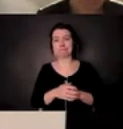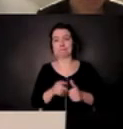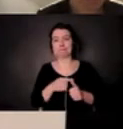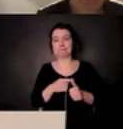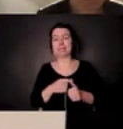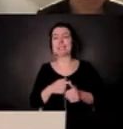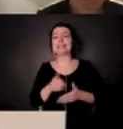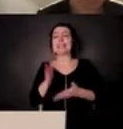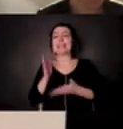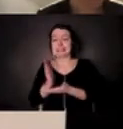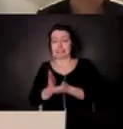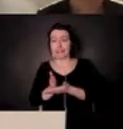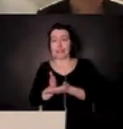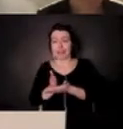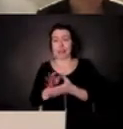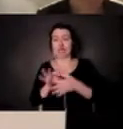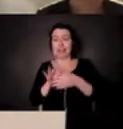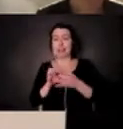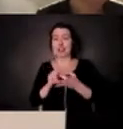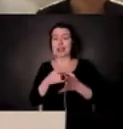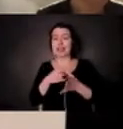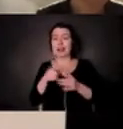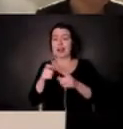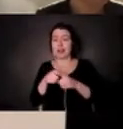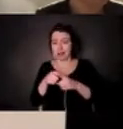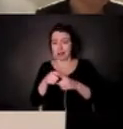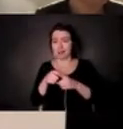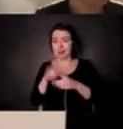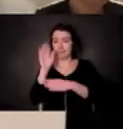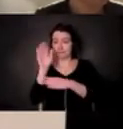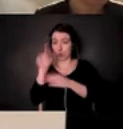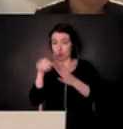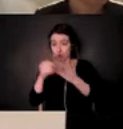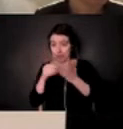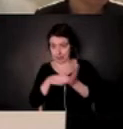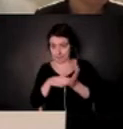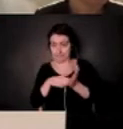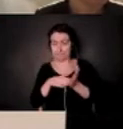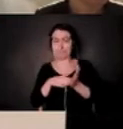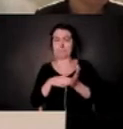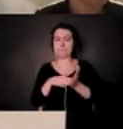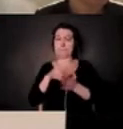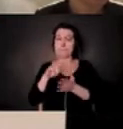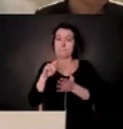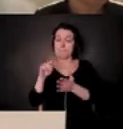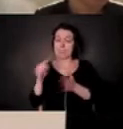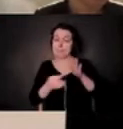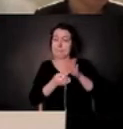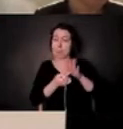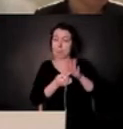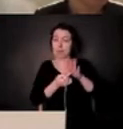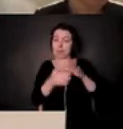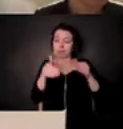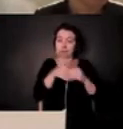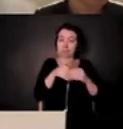that we speak a lot about is rhythm, and how rhythm is a part of that ritual, and